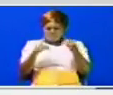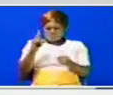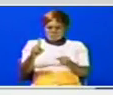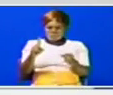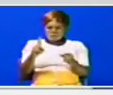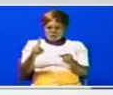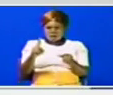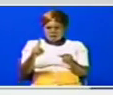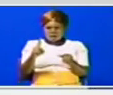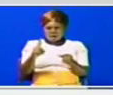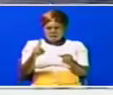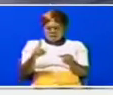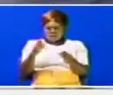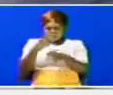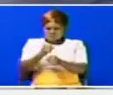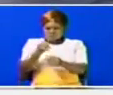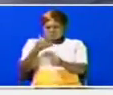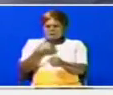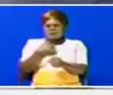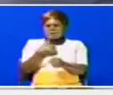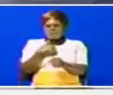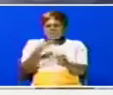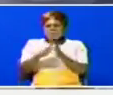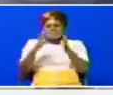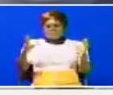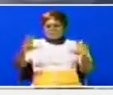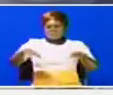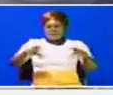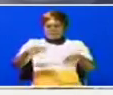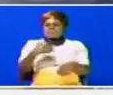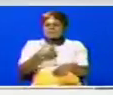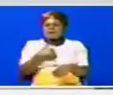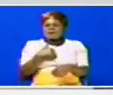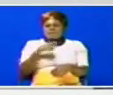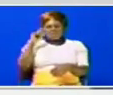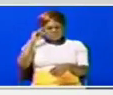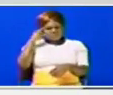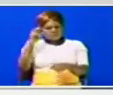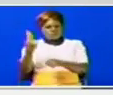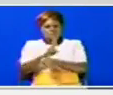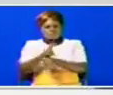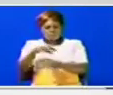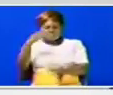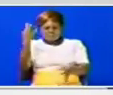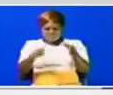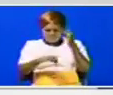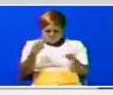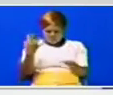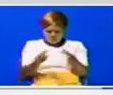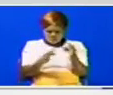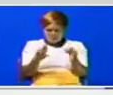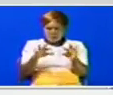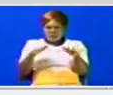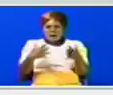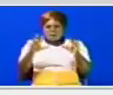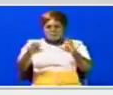in the Coca-Cola beverage sector, where we are the largest in the market, and you're now considering using analytics in then how